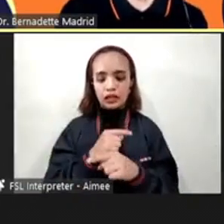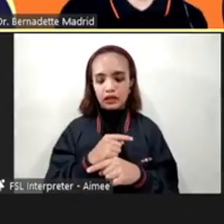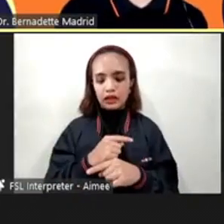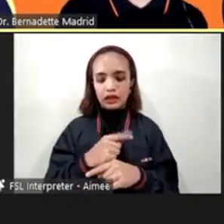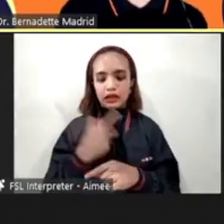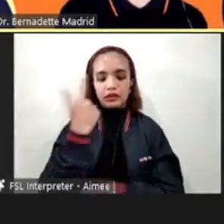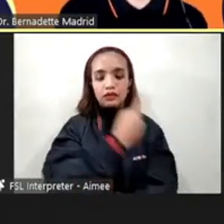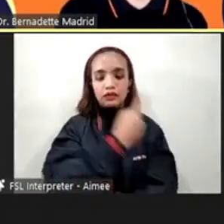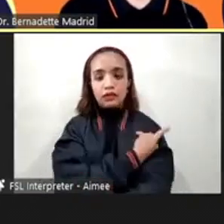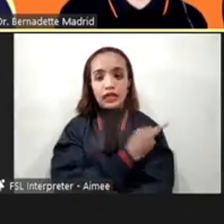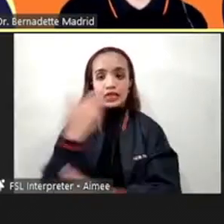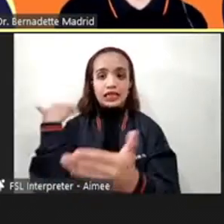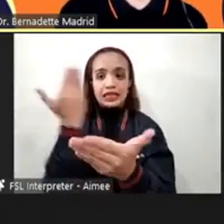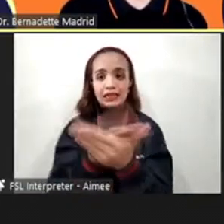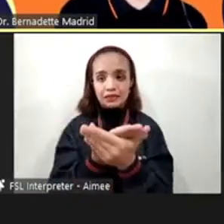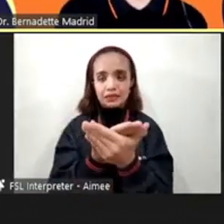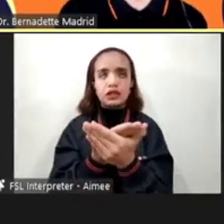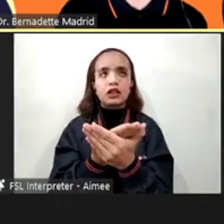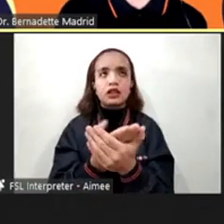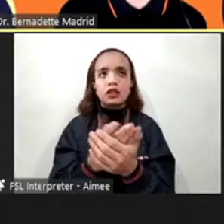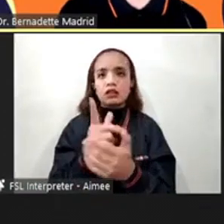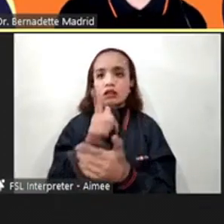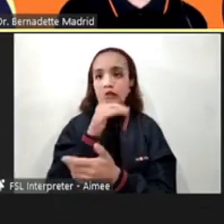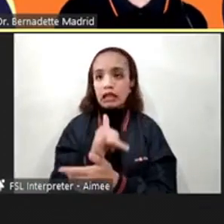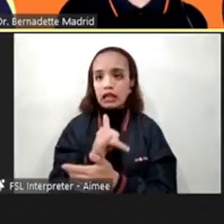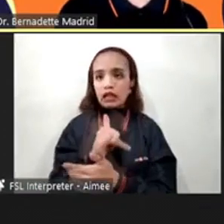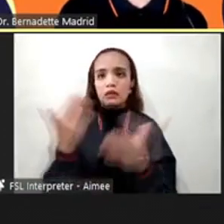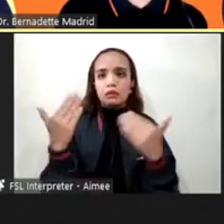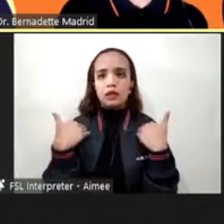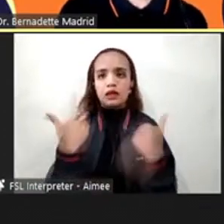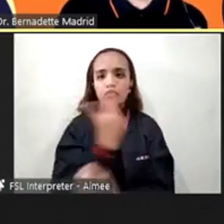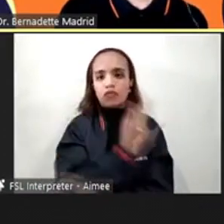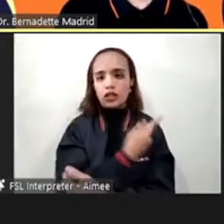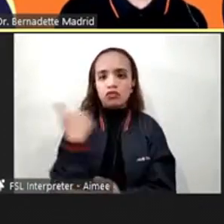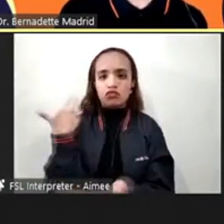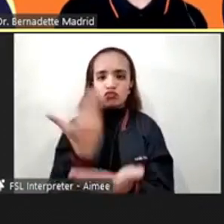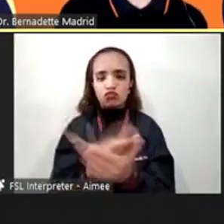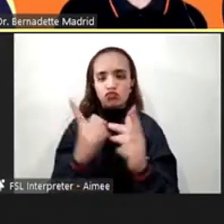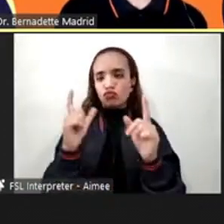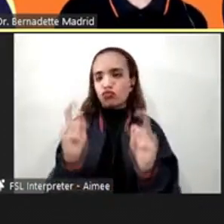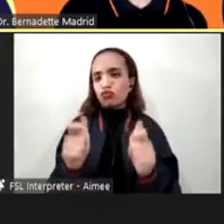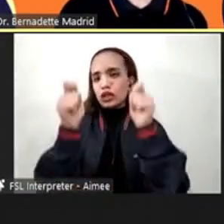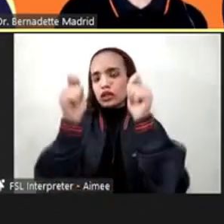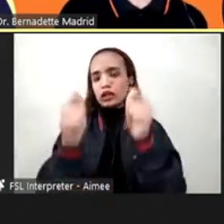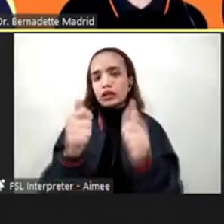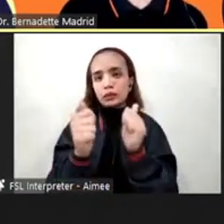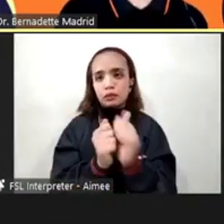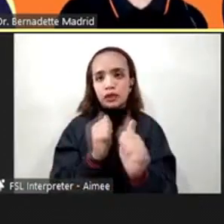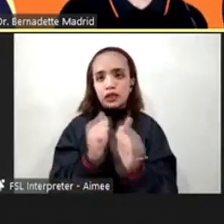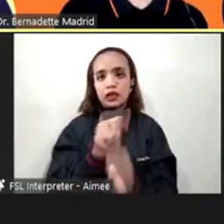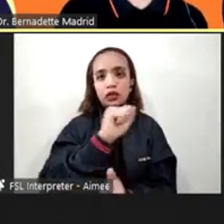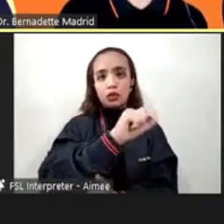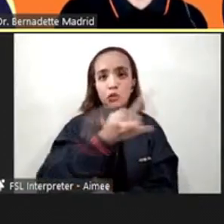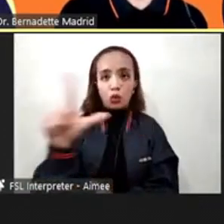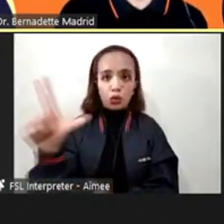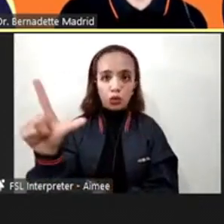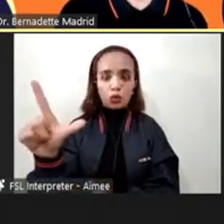lang nagkaroon ng bakuna ng mabilis, no? So that means everybody